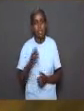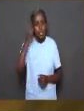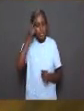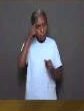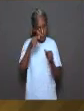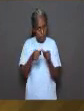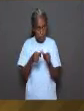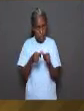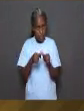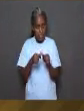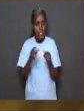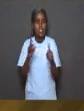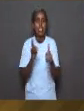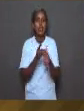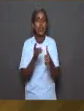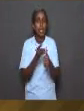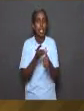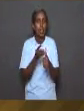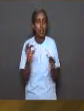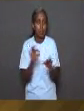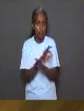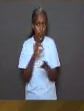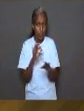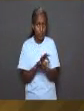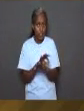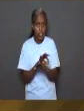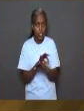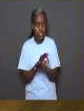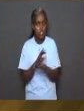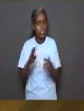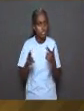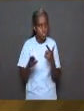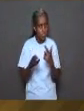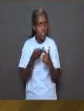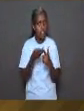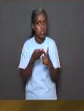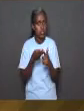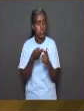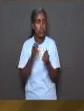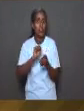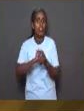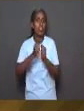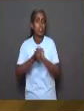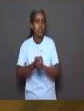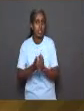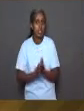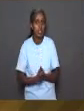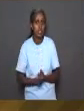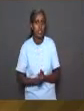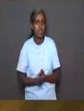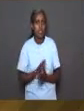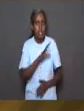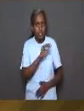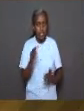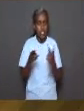Remember that the domain of a function is the range of its inverse, and